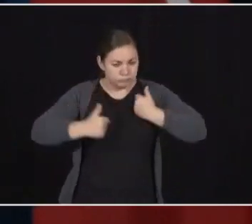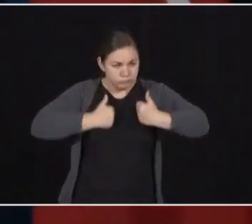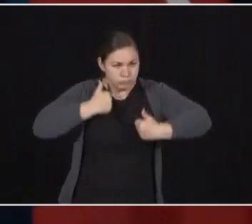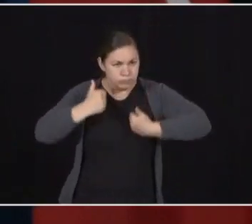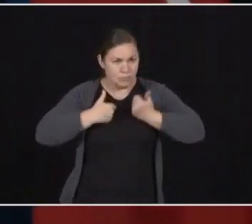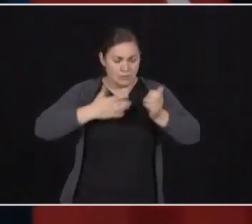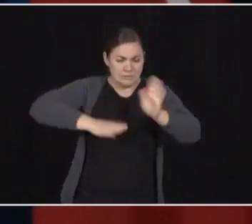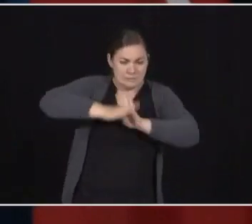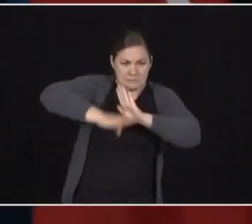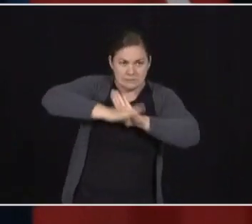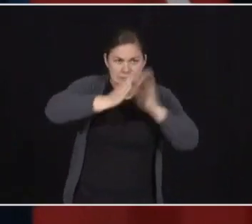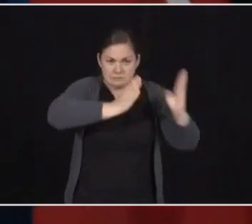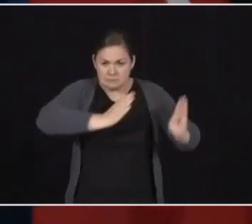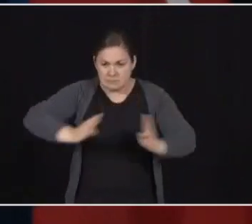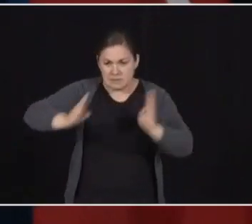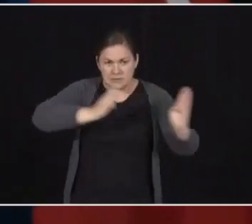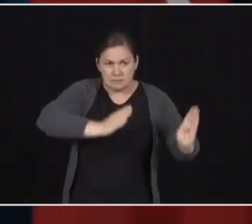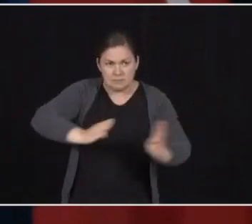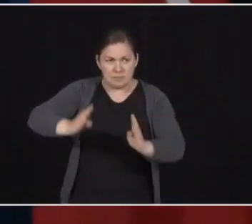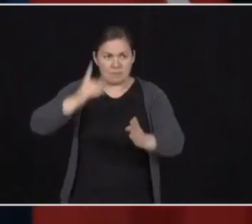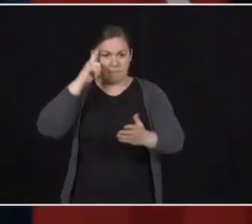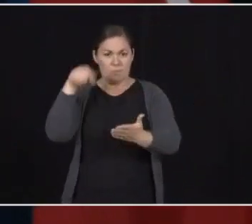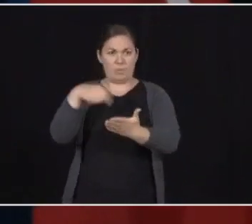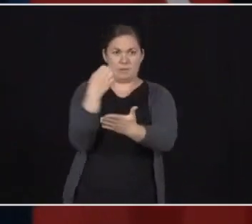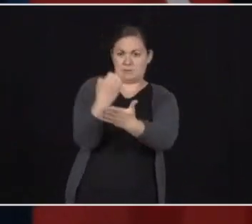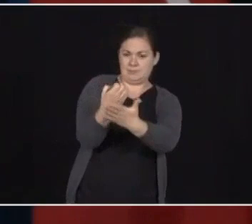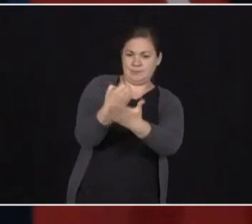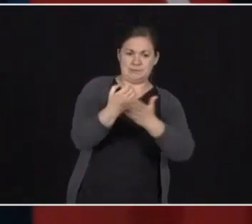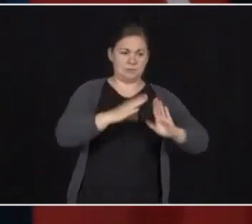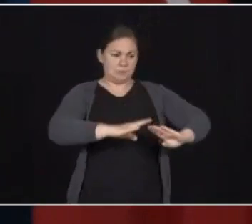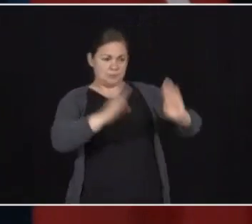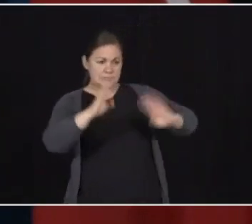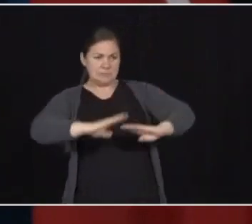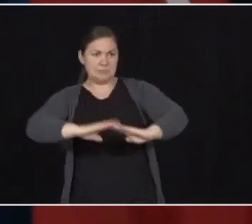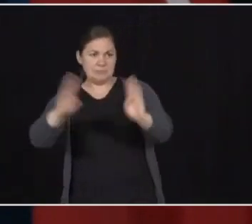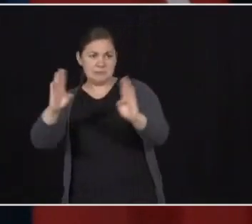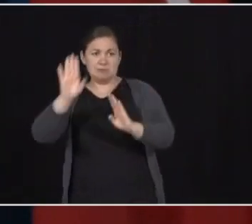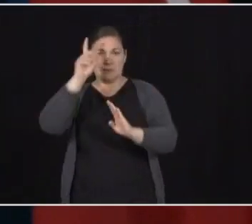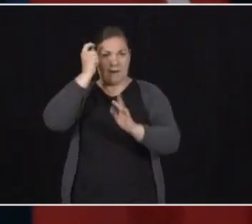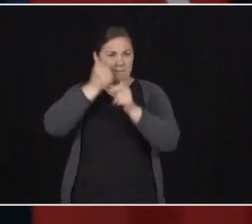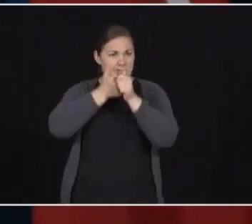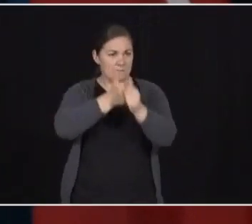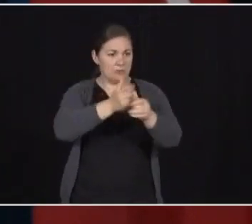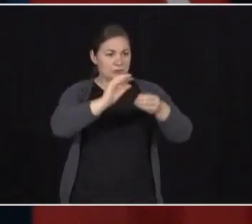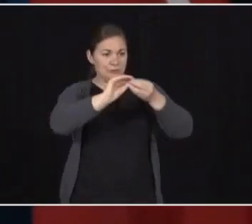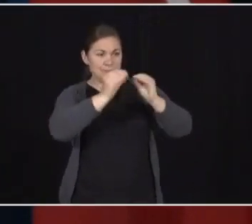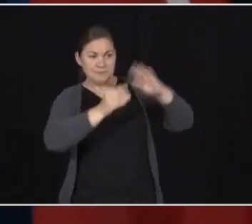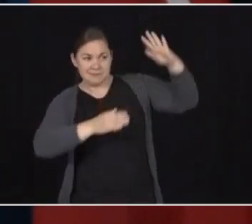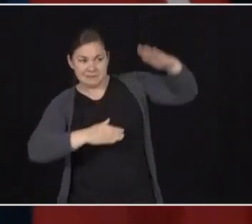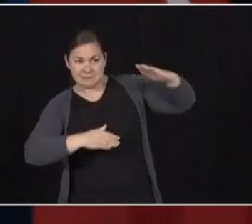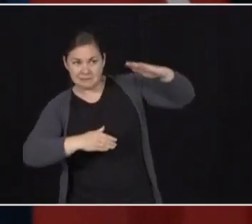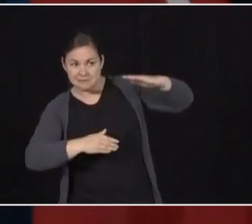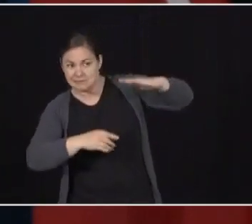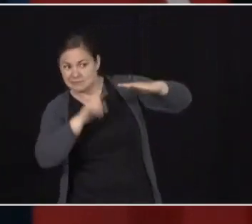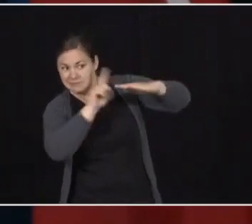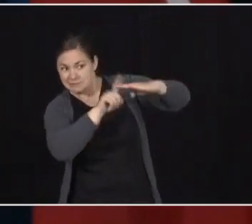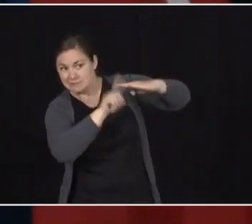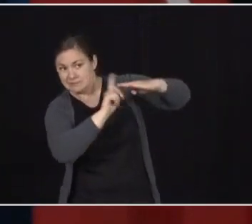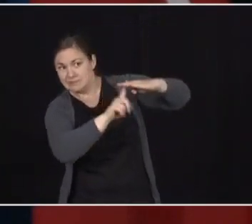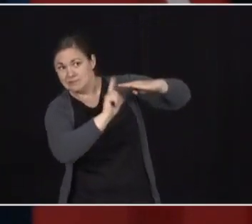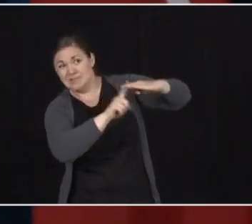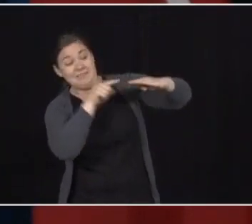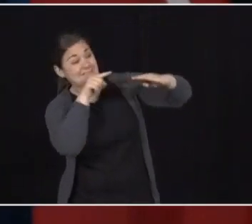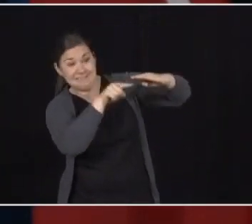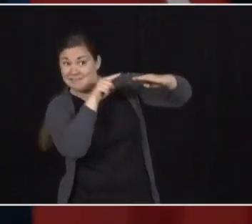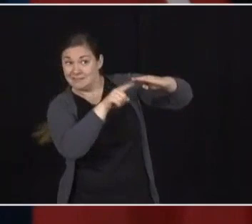a plan to get the economy going based on the numbers. And that goes back to our testing strategy,